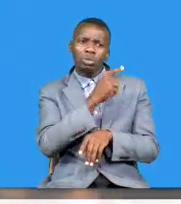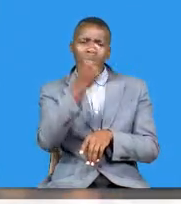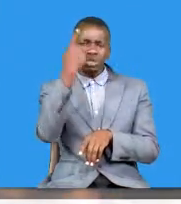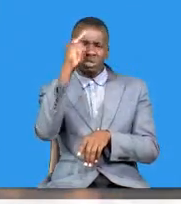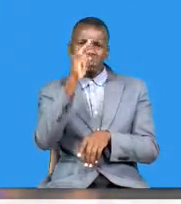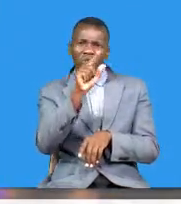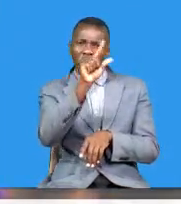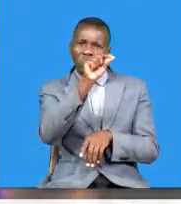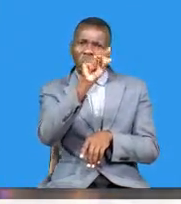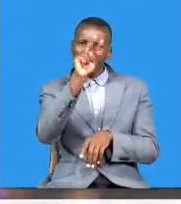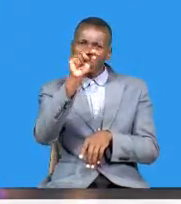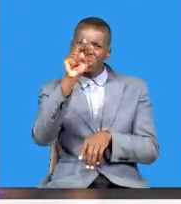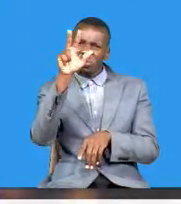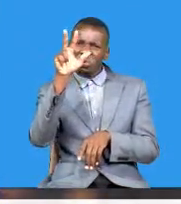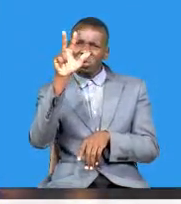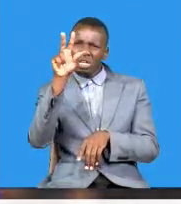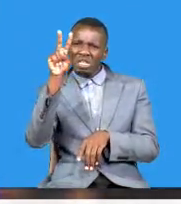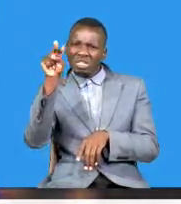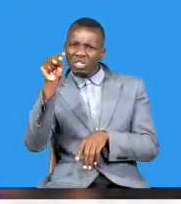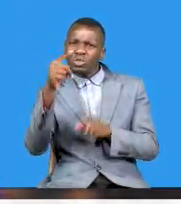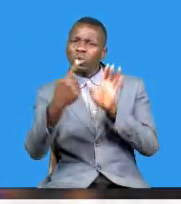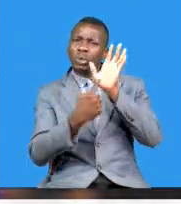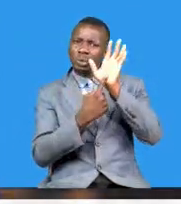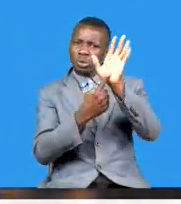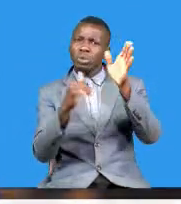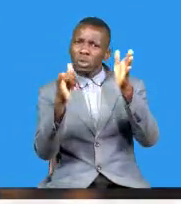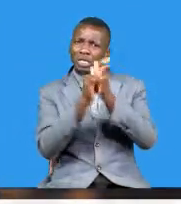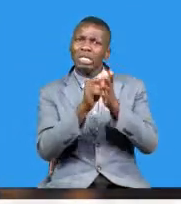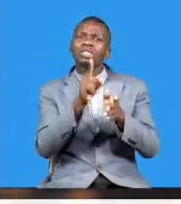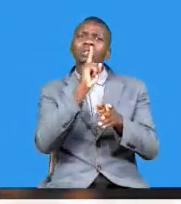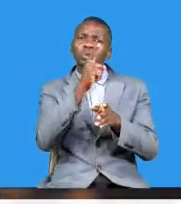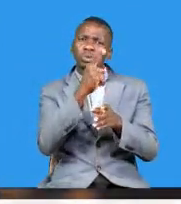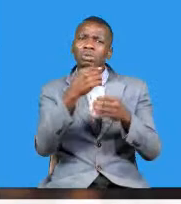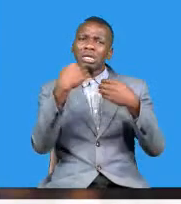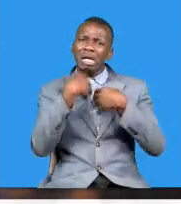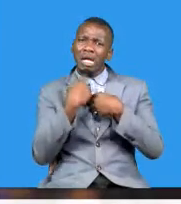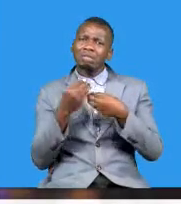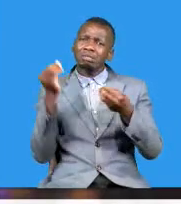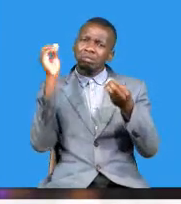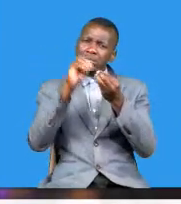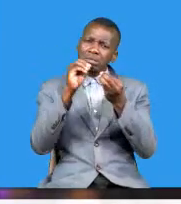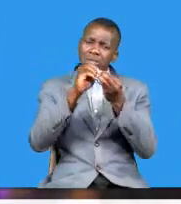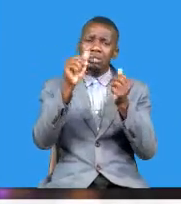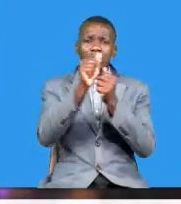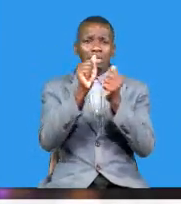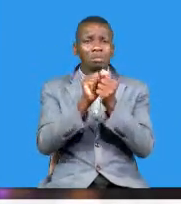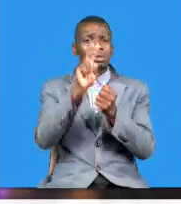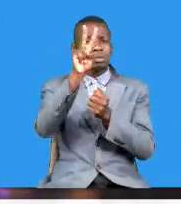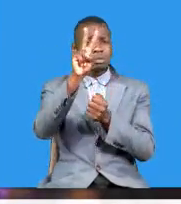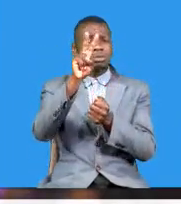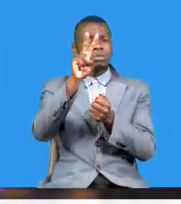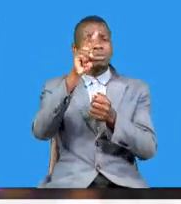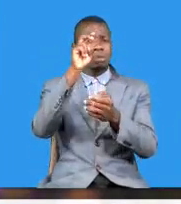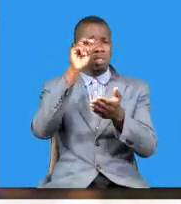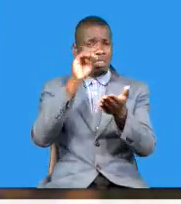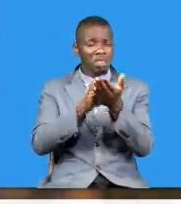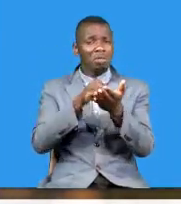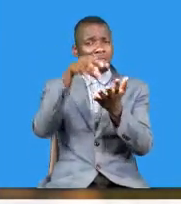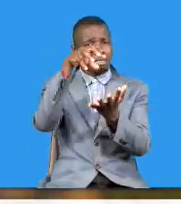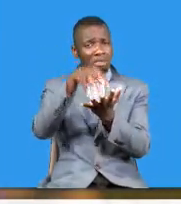of 2022 indicate an increase of about 2,000 cases compared to the same period